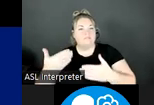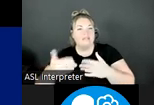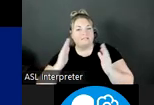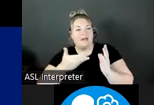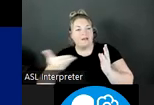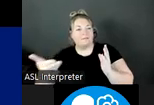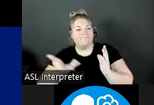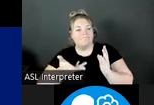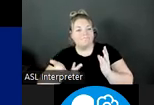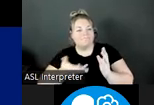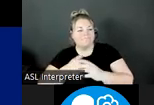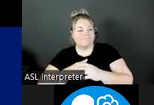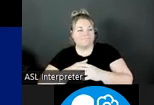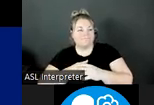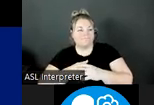item?